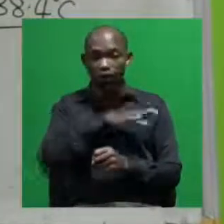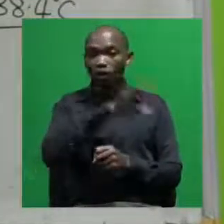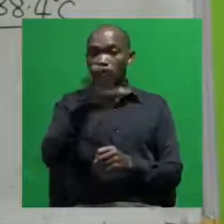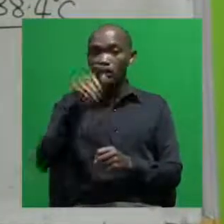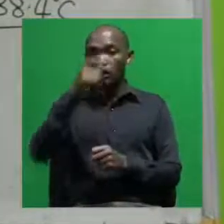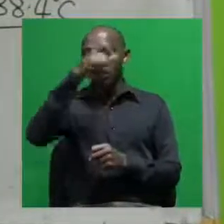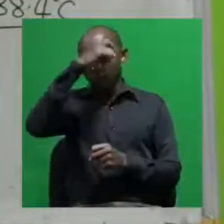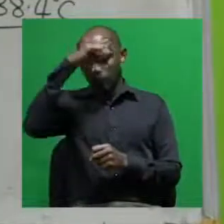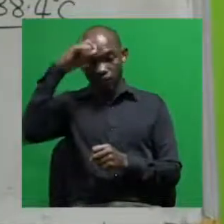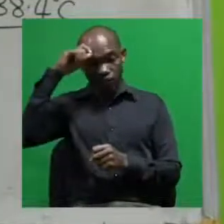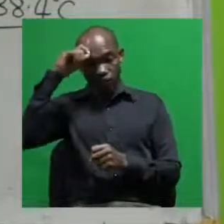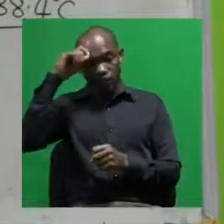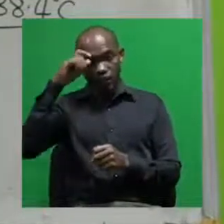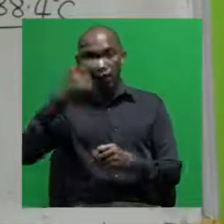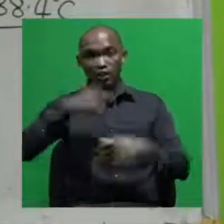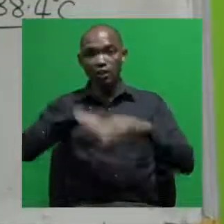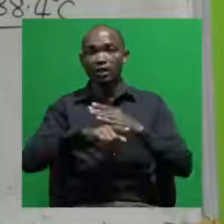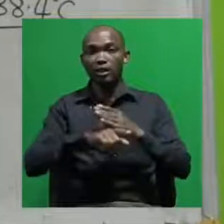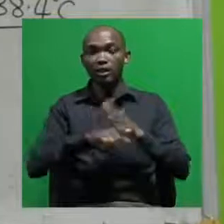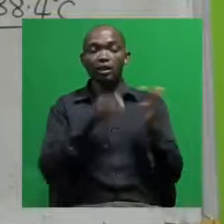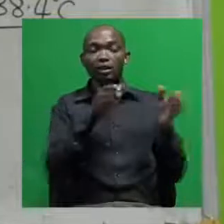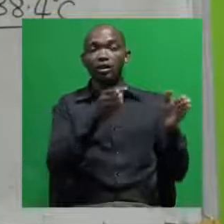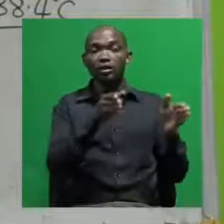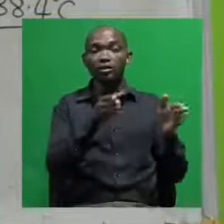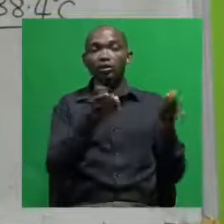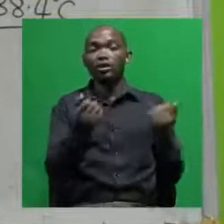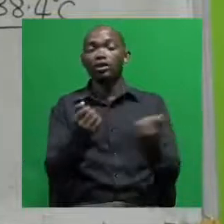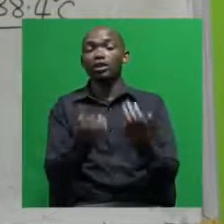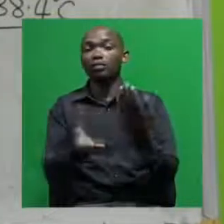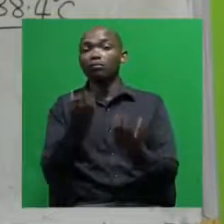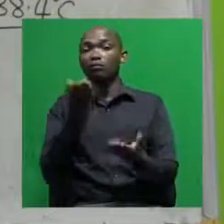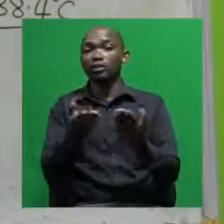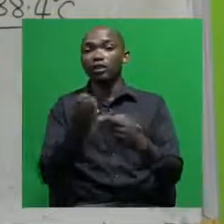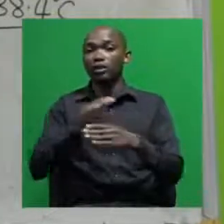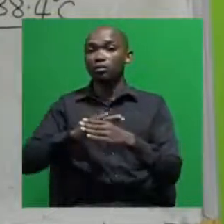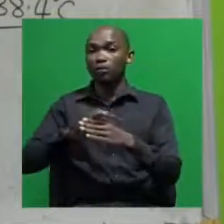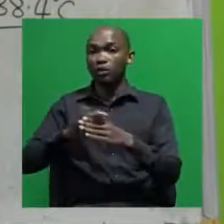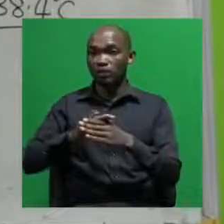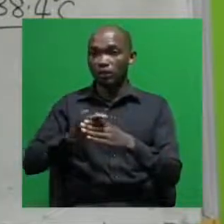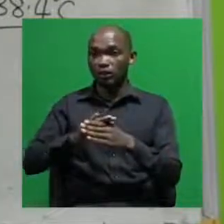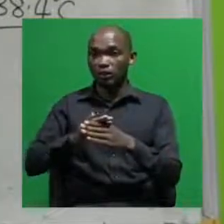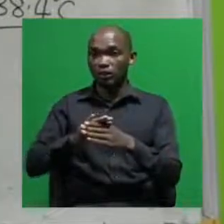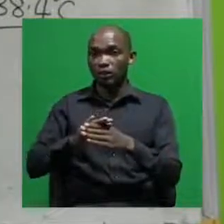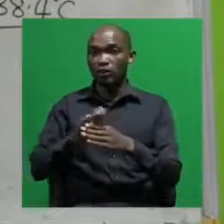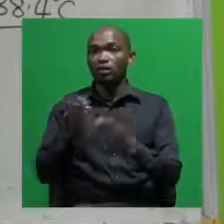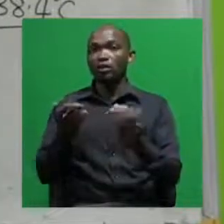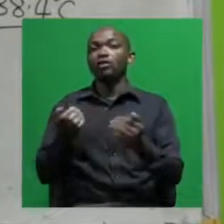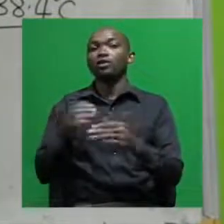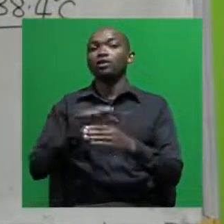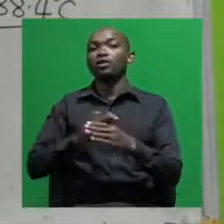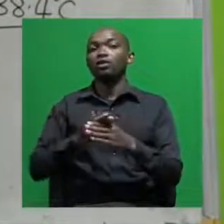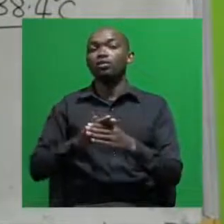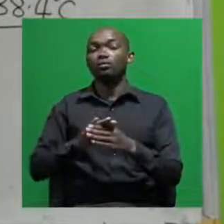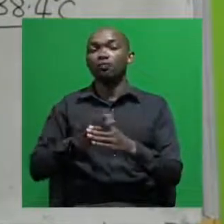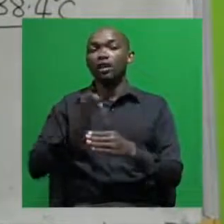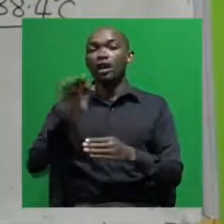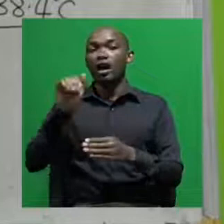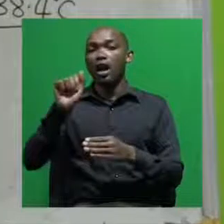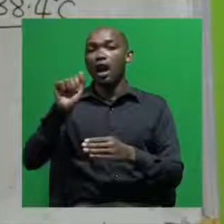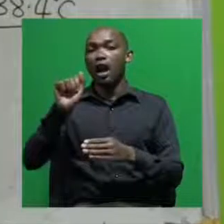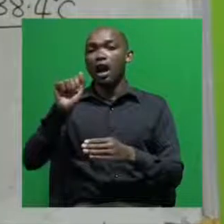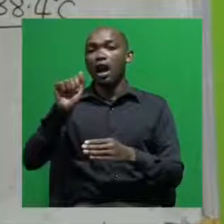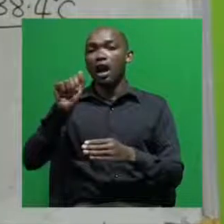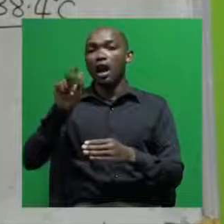So the temperature of our classroom can be measured direct by the use even the analog